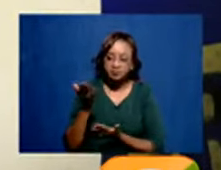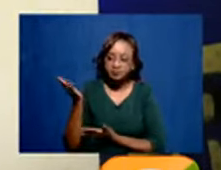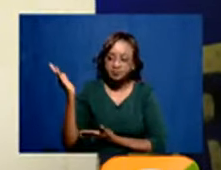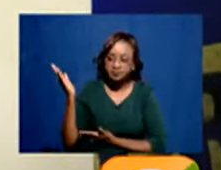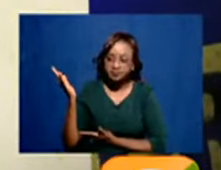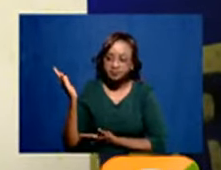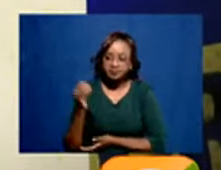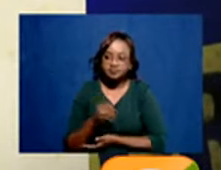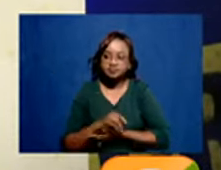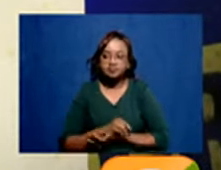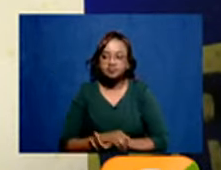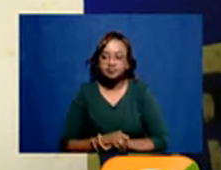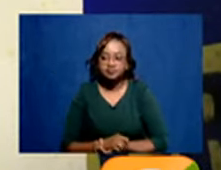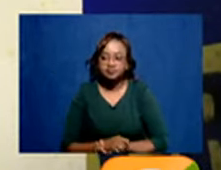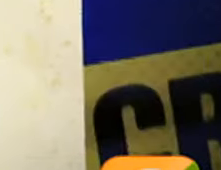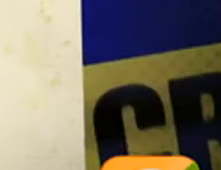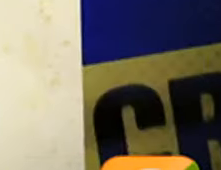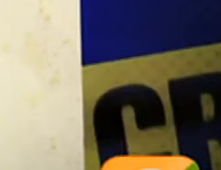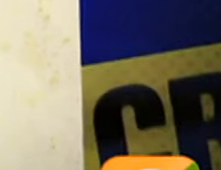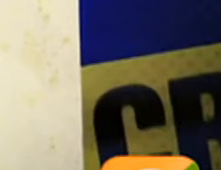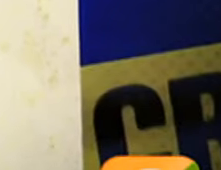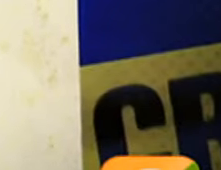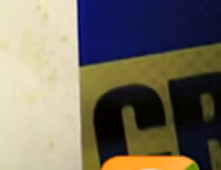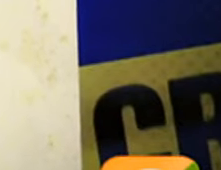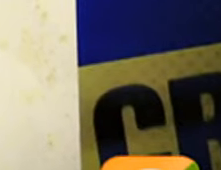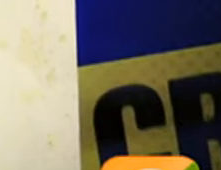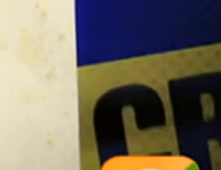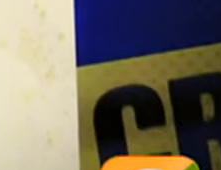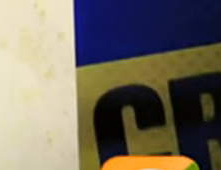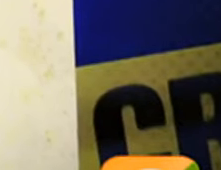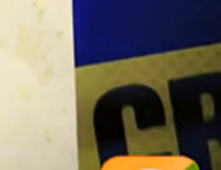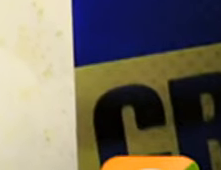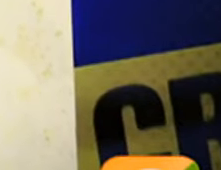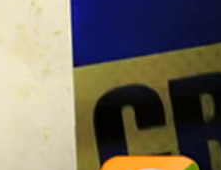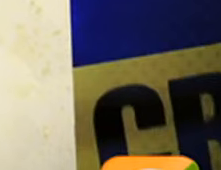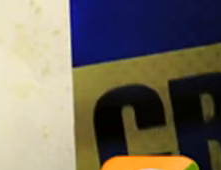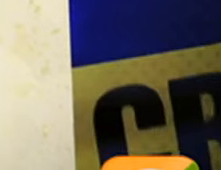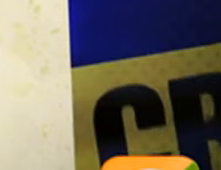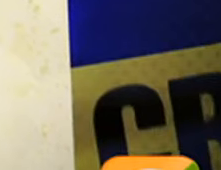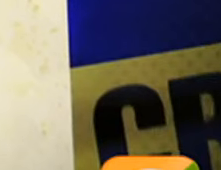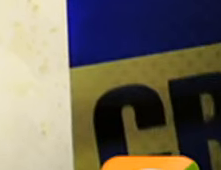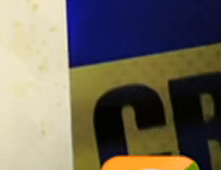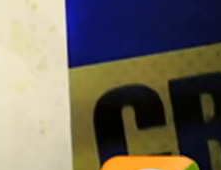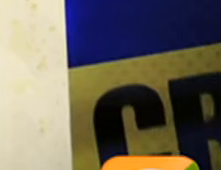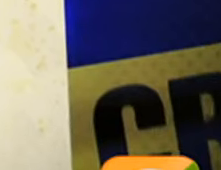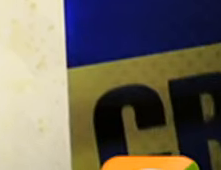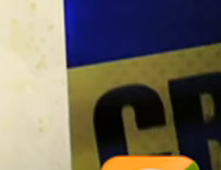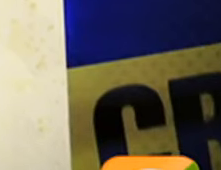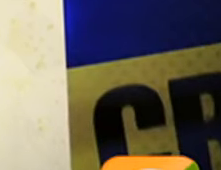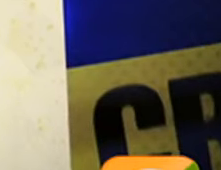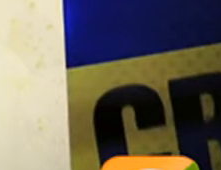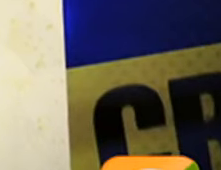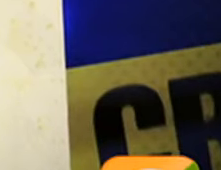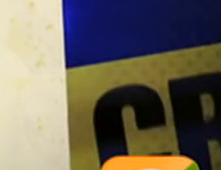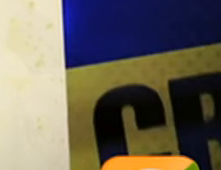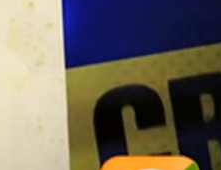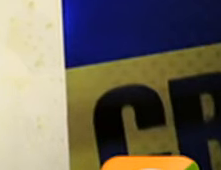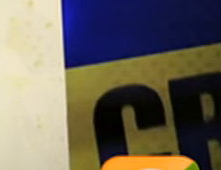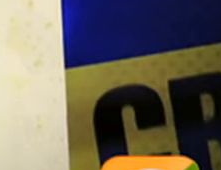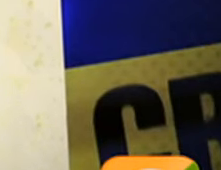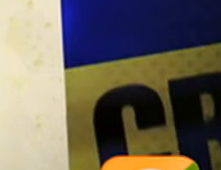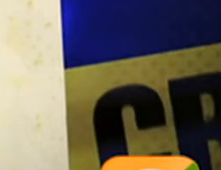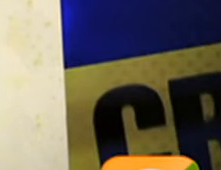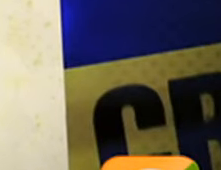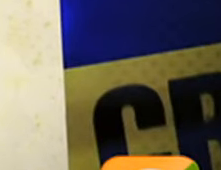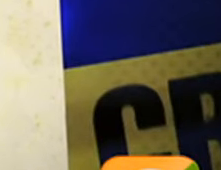was facing charges of attempted robbery with violence, Wycliffe Odhiambo, who was facing charges of robbery with violence, Collins Omondi